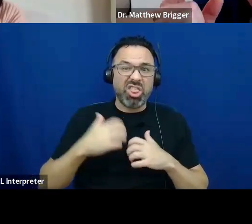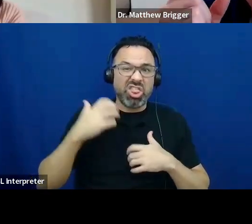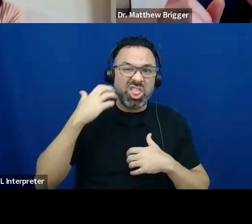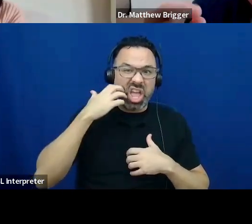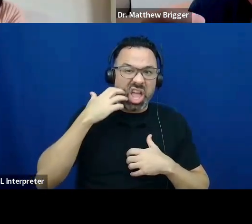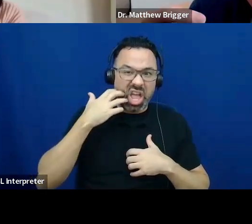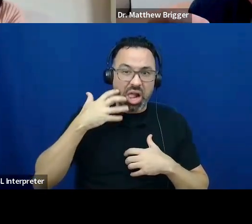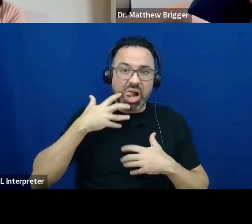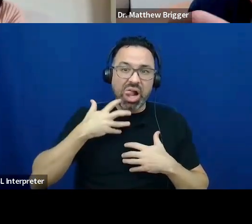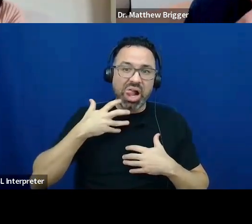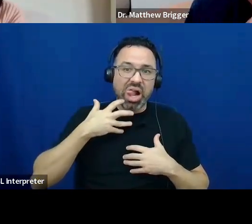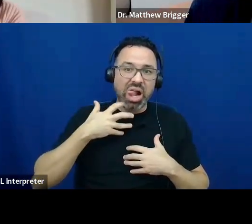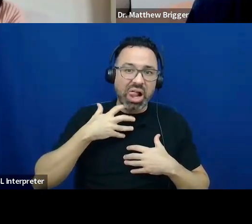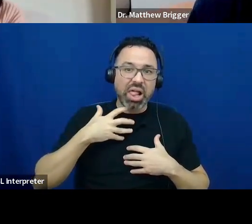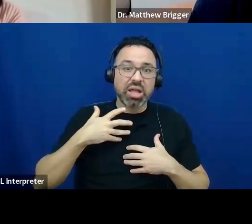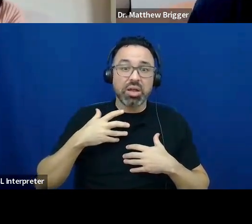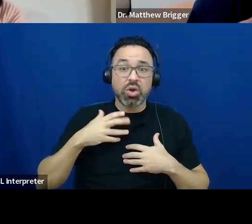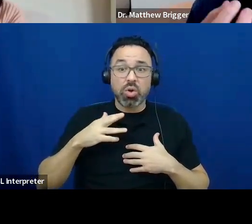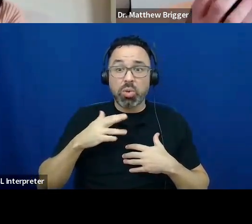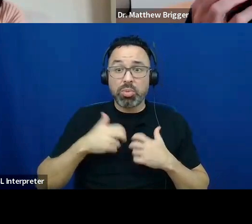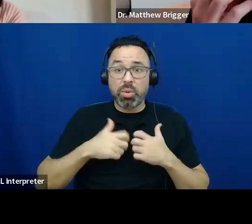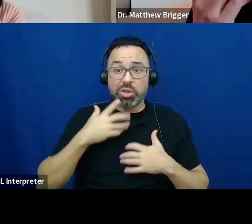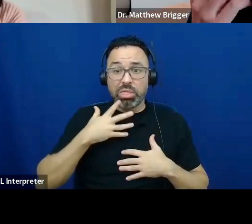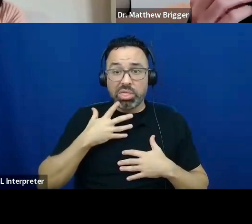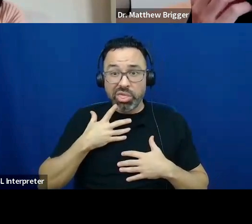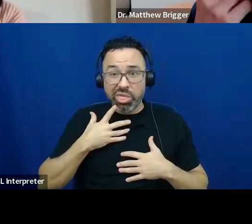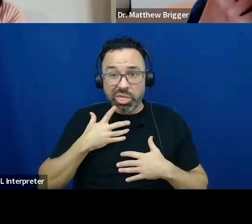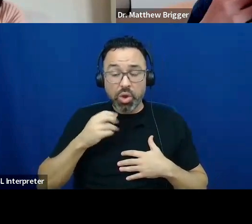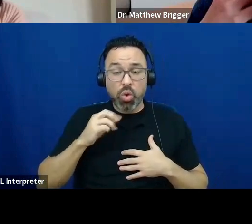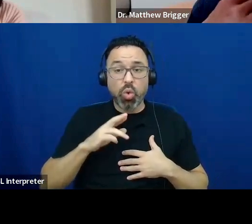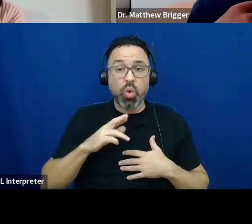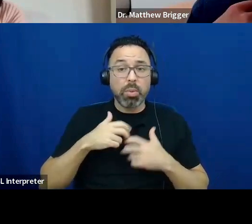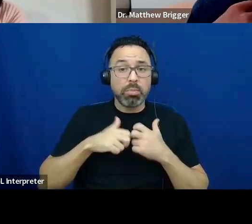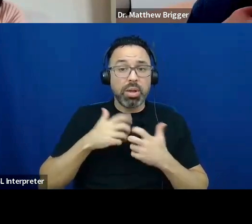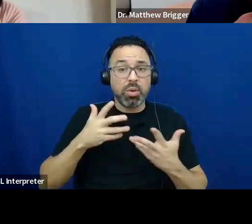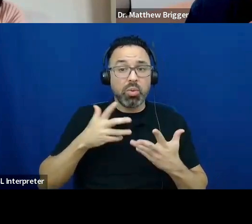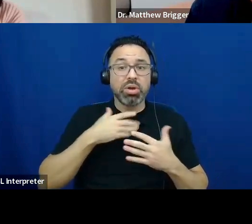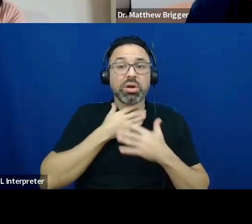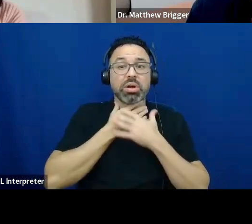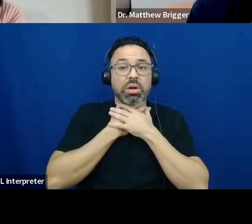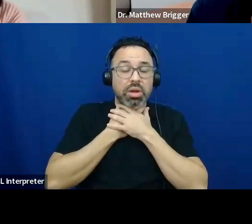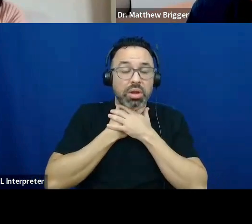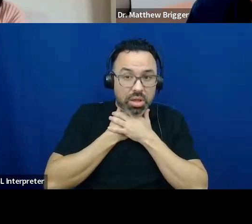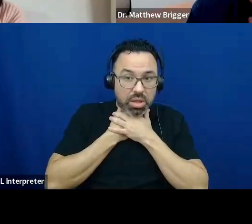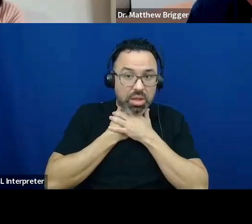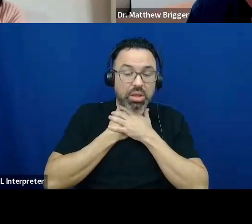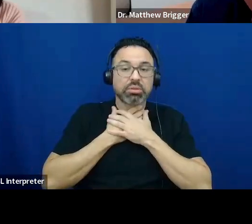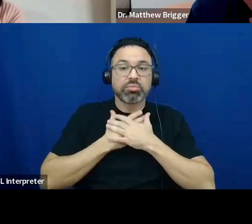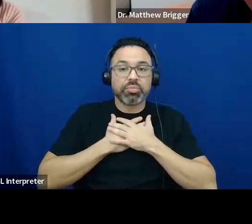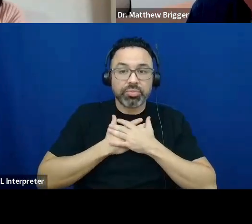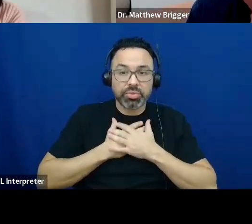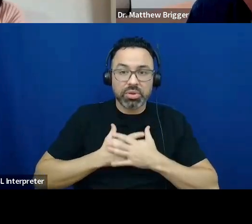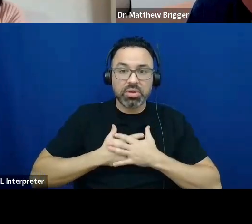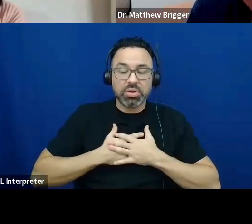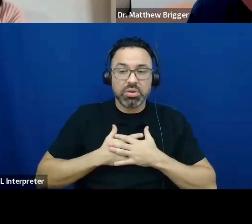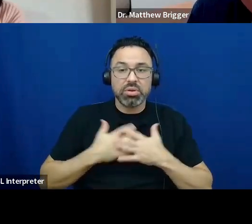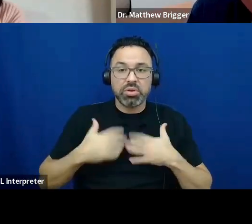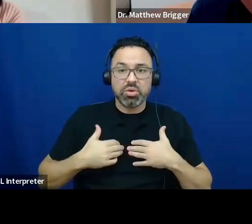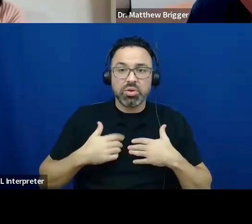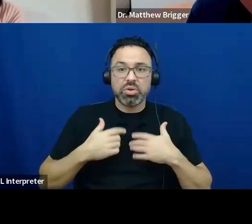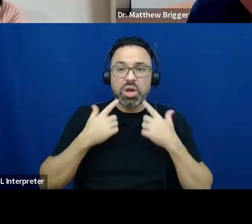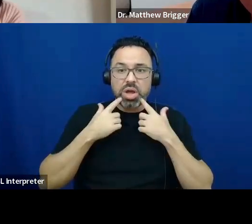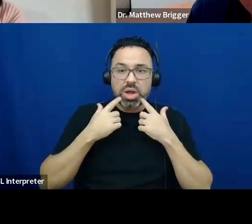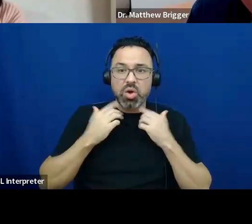with? And is the problem primarily drooling, or is the problem primarily choking and kind of in the area